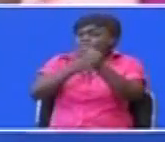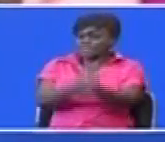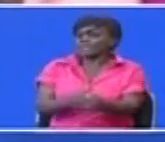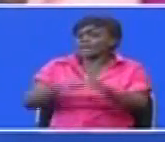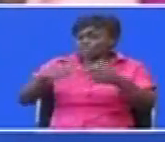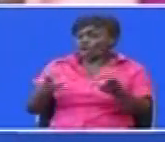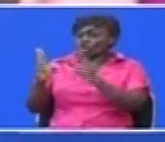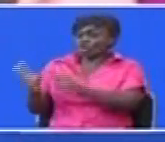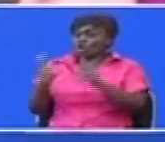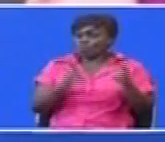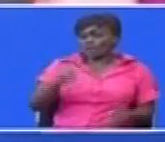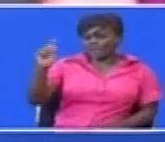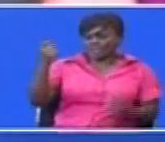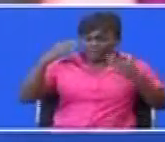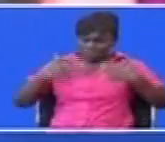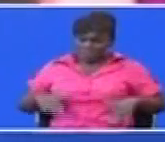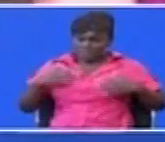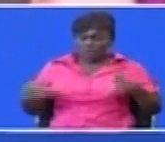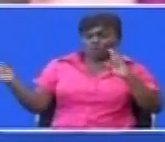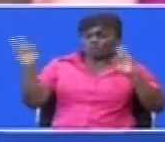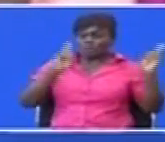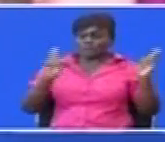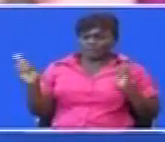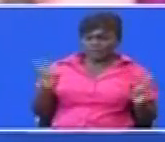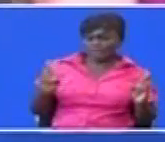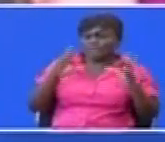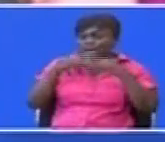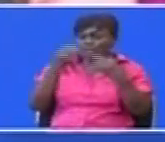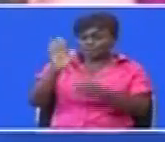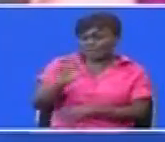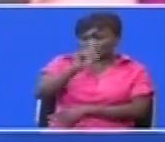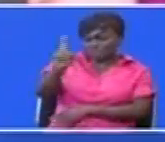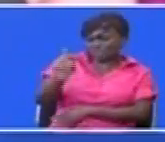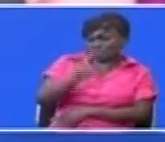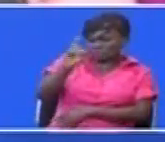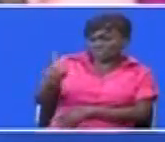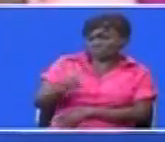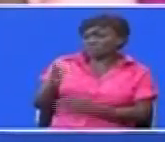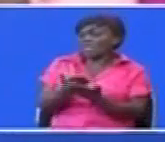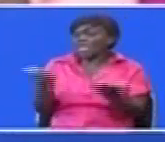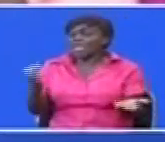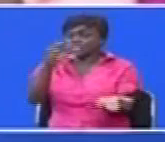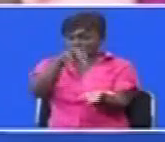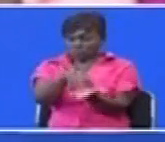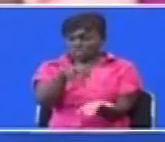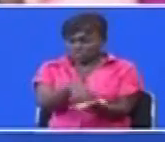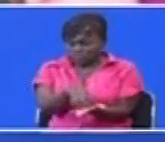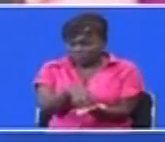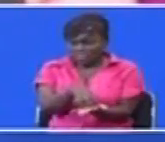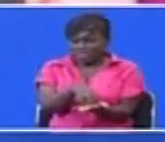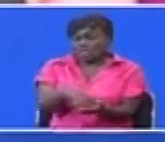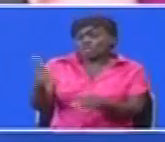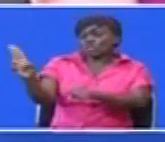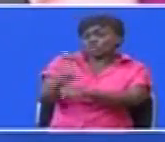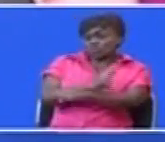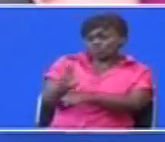as ordinary Kenyans. We are prepared to answer questions of any nature in the